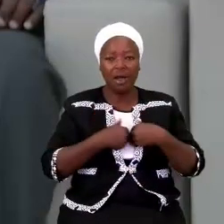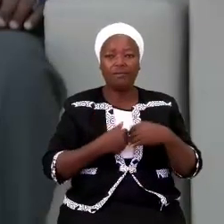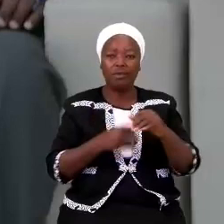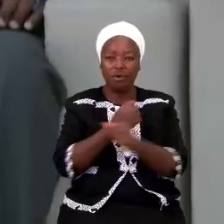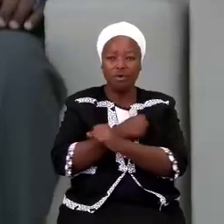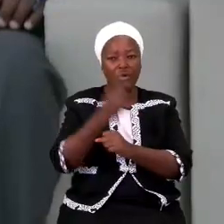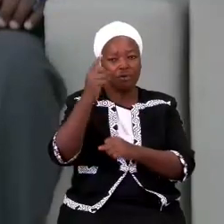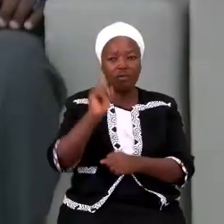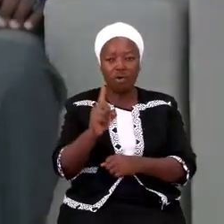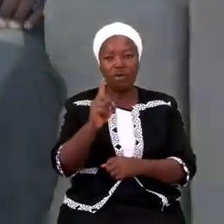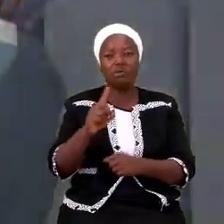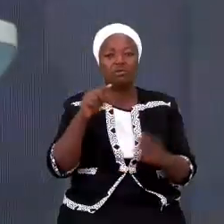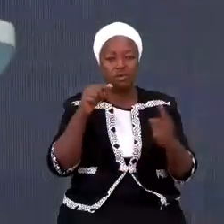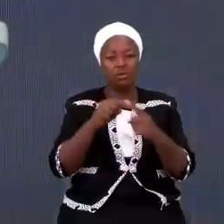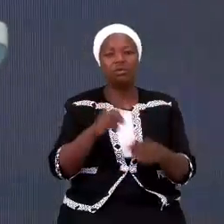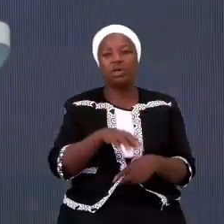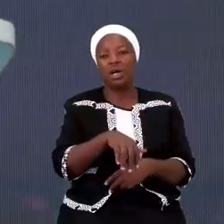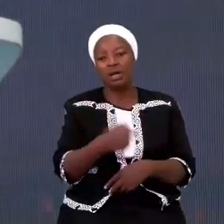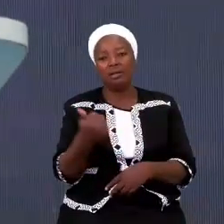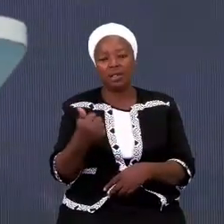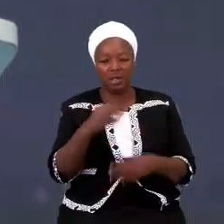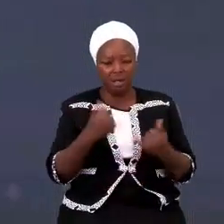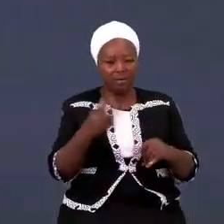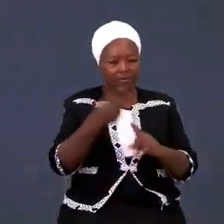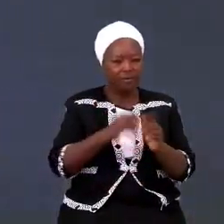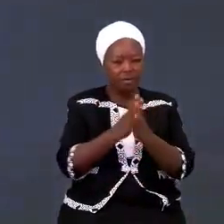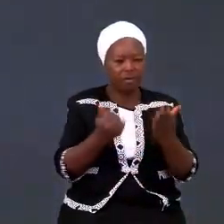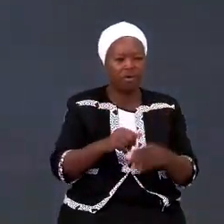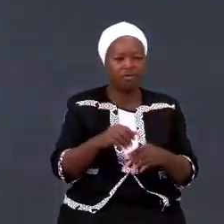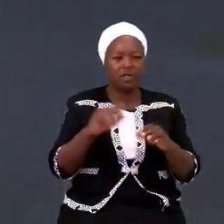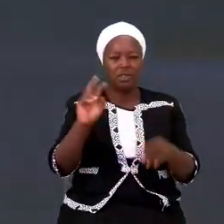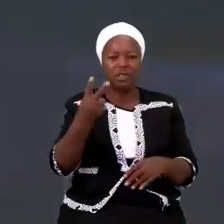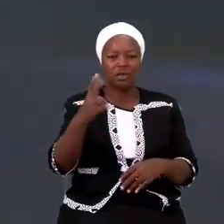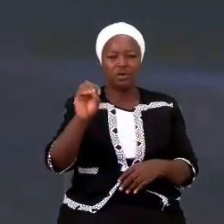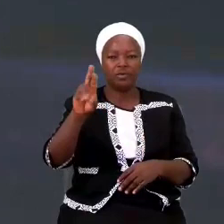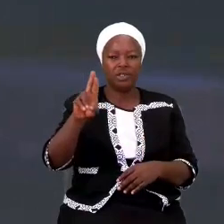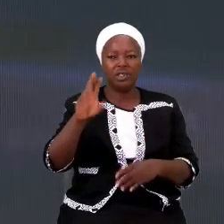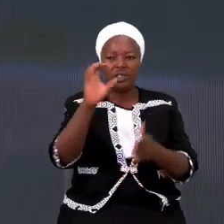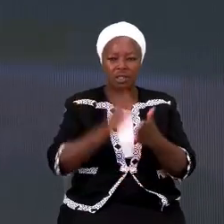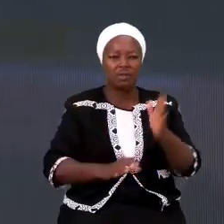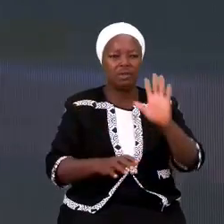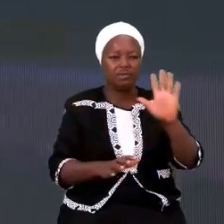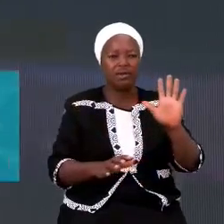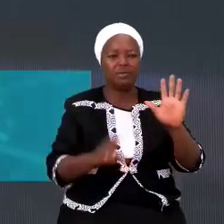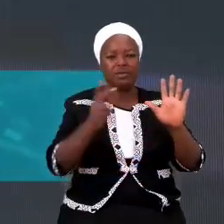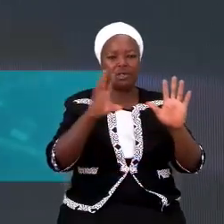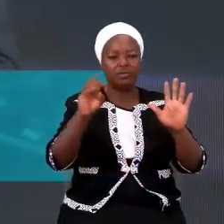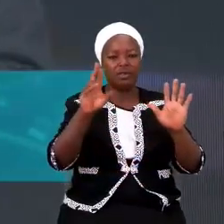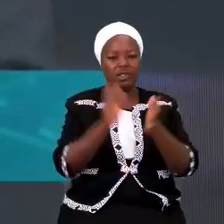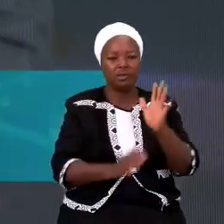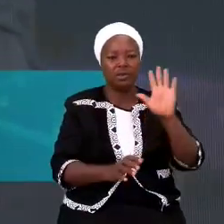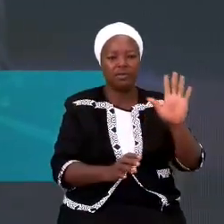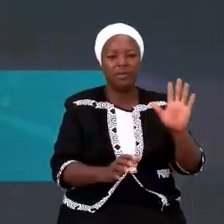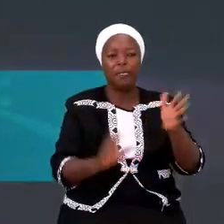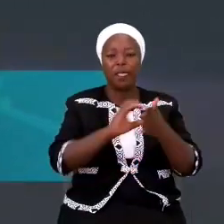chapter 5, and we're looking at verse 14. In 2 Corinthians chapter 5, reading from